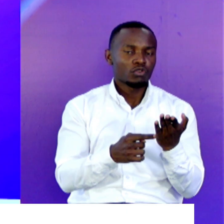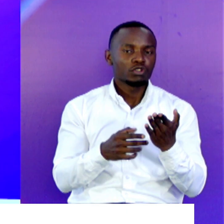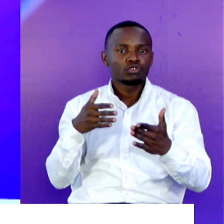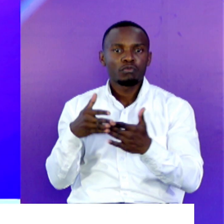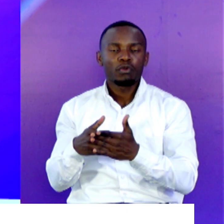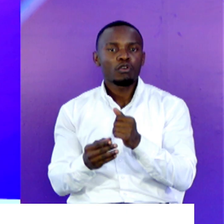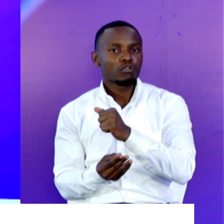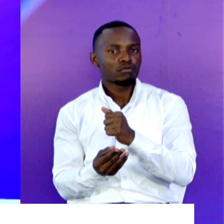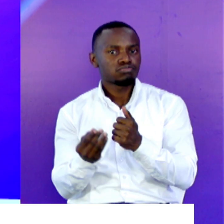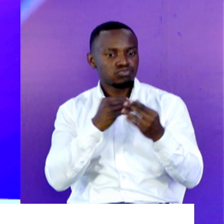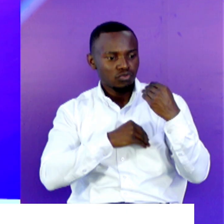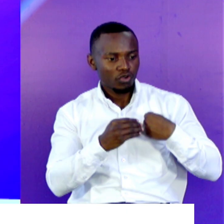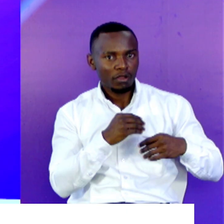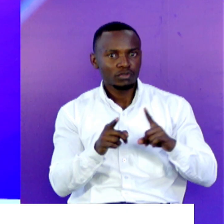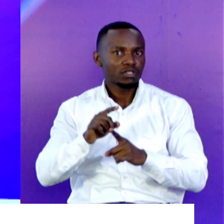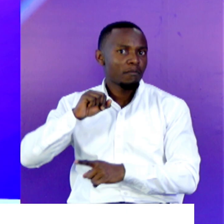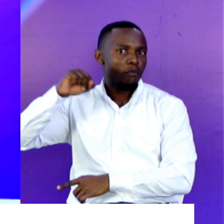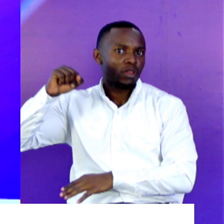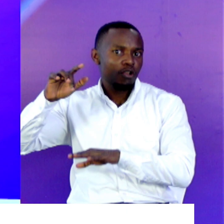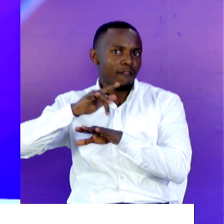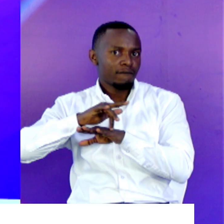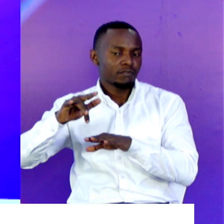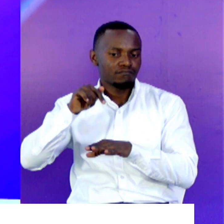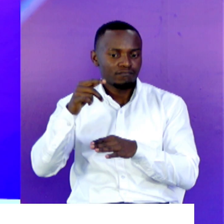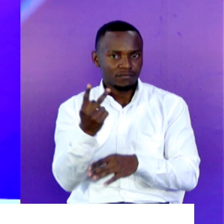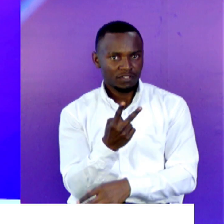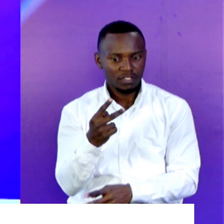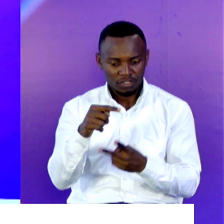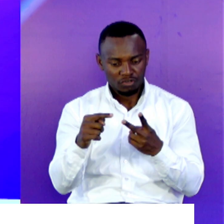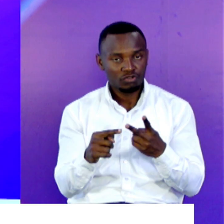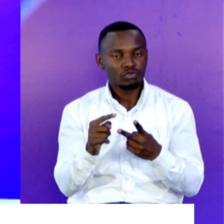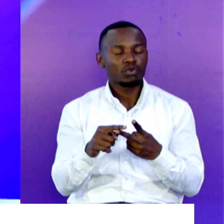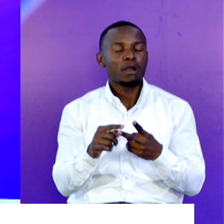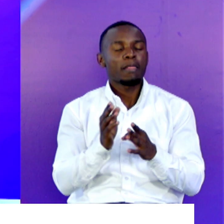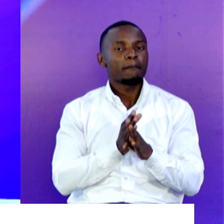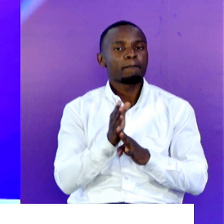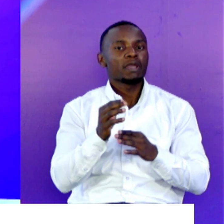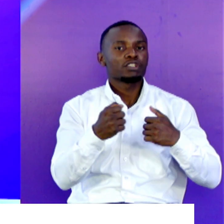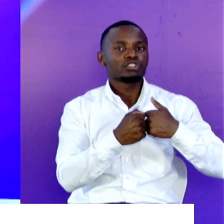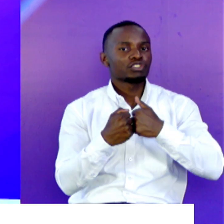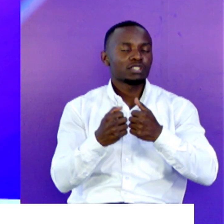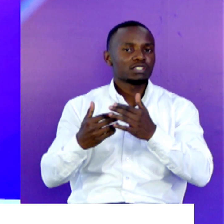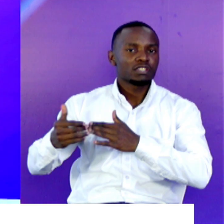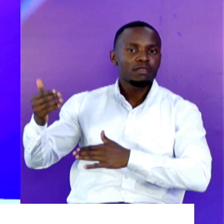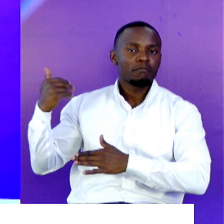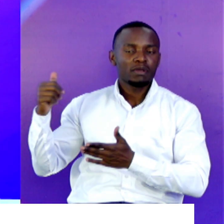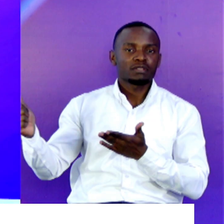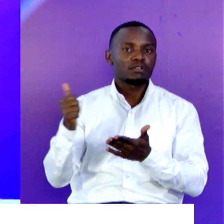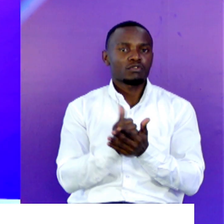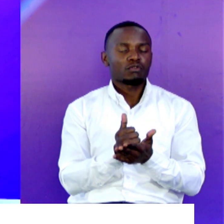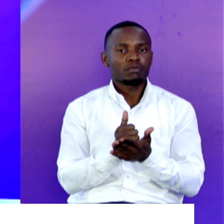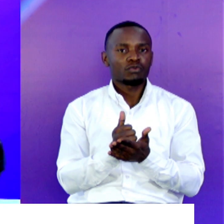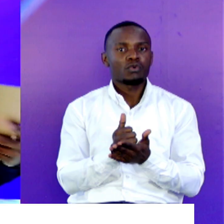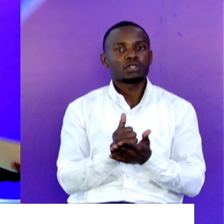and political interference, which have been the major challenges in past